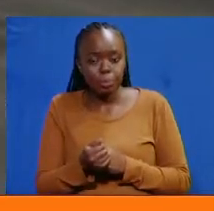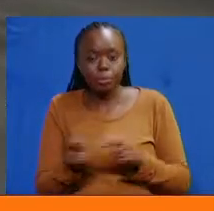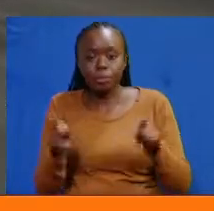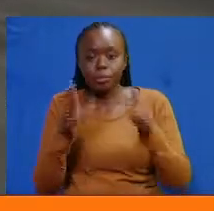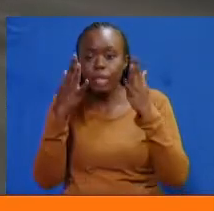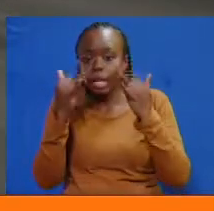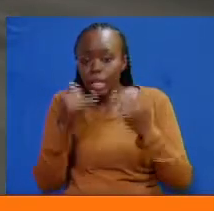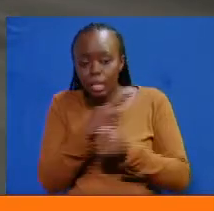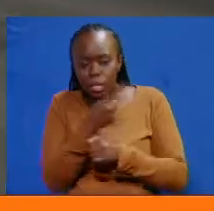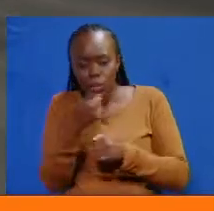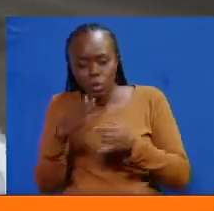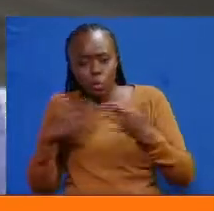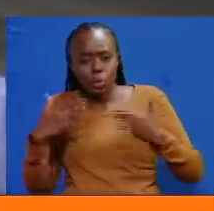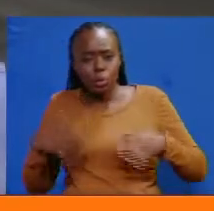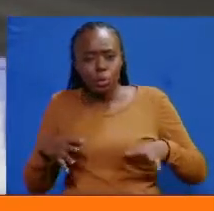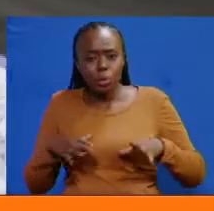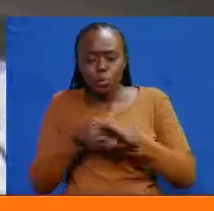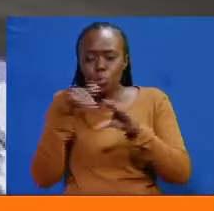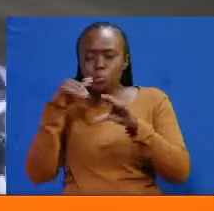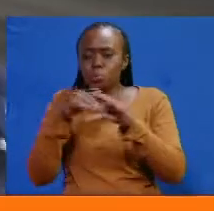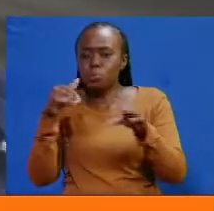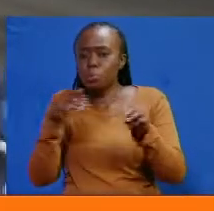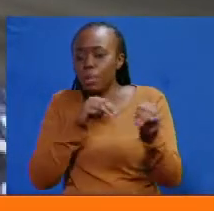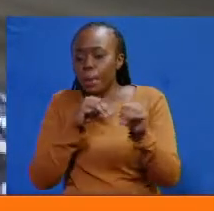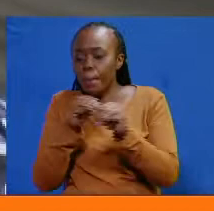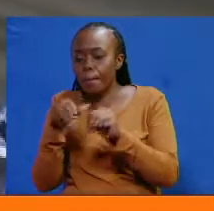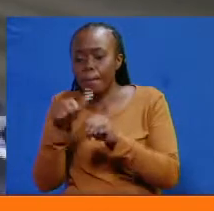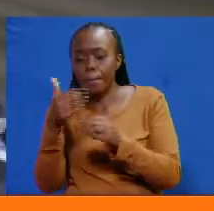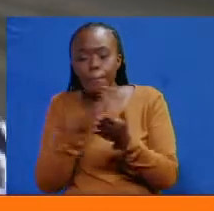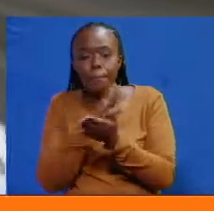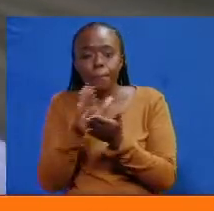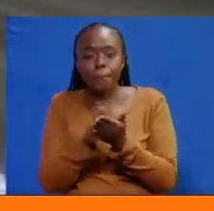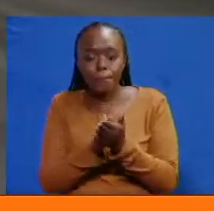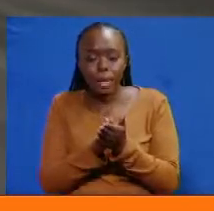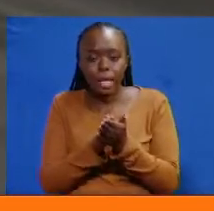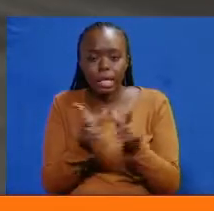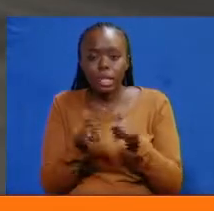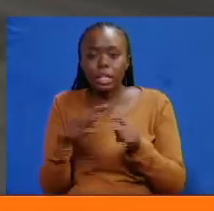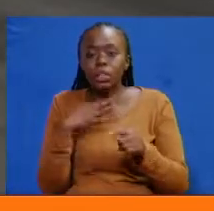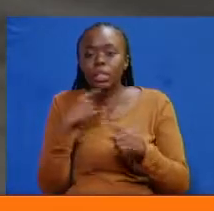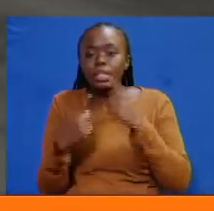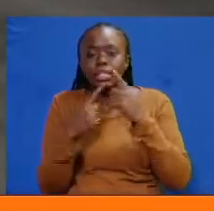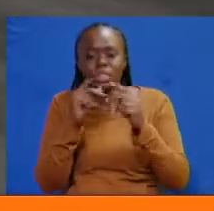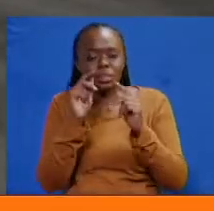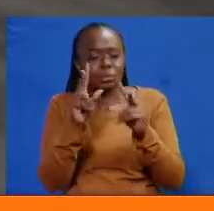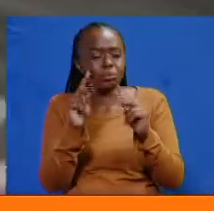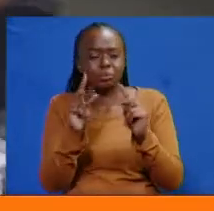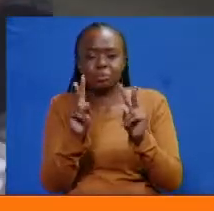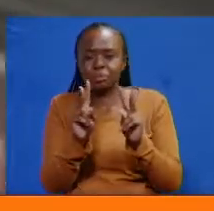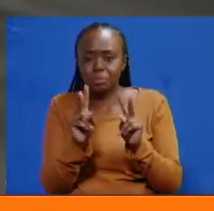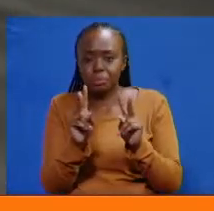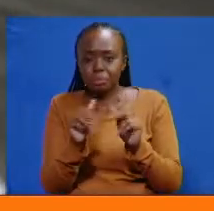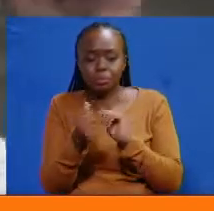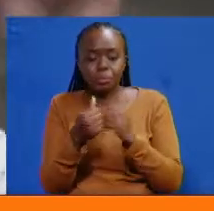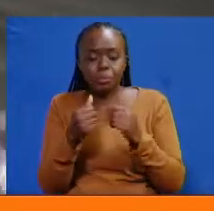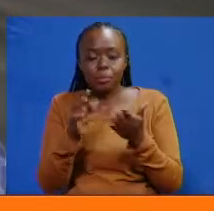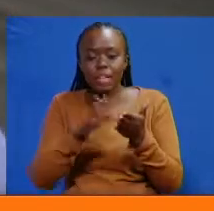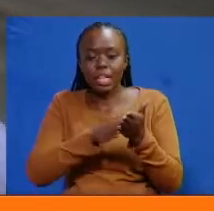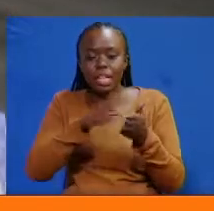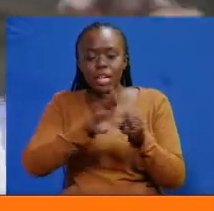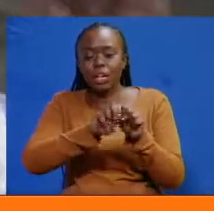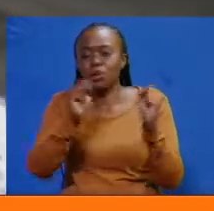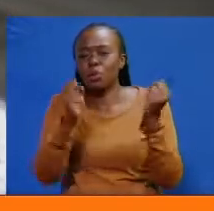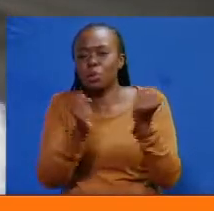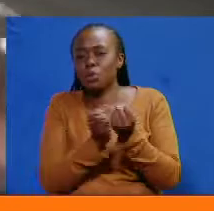Sasa hawa jamaa wameruka masimu kwenda pande nyingine. Tunasema sawa. Kuvunjika kwa